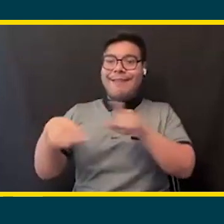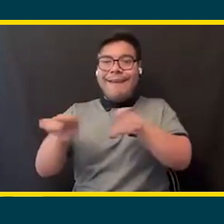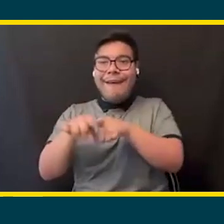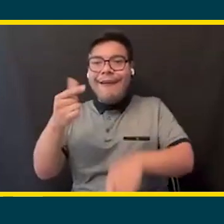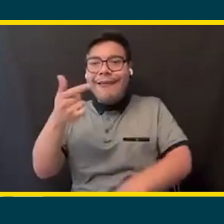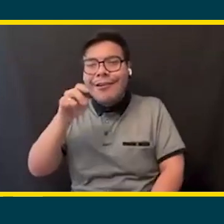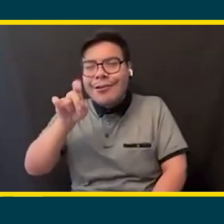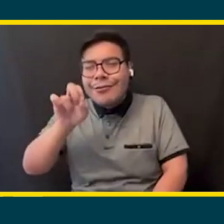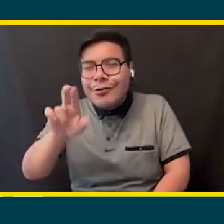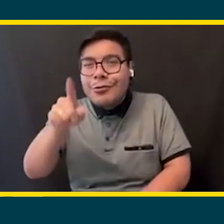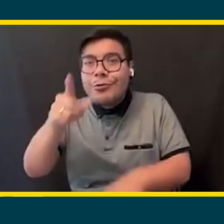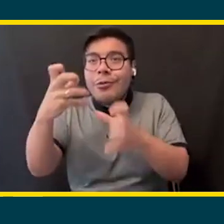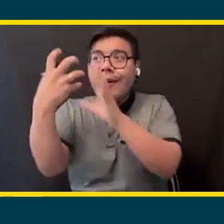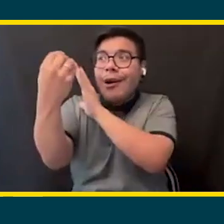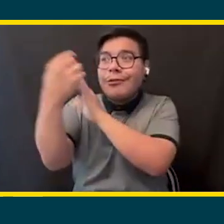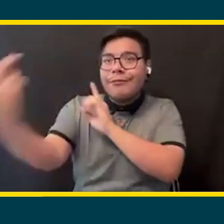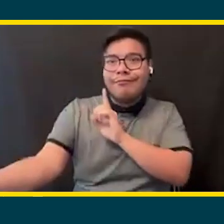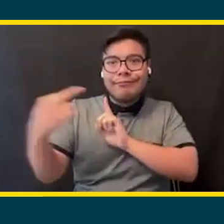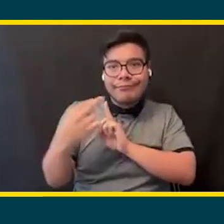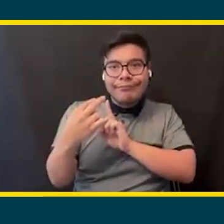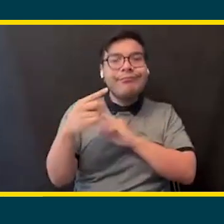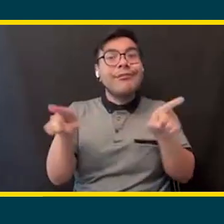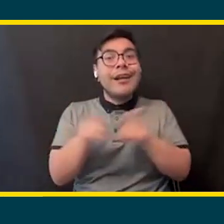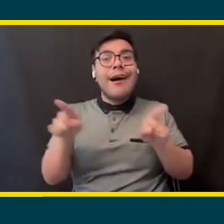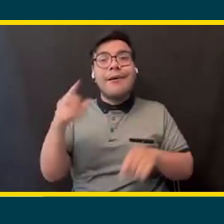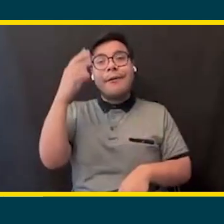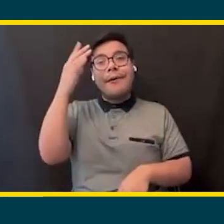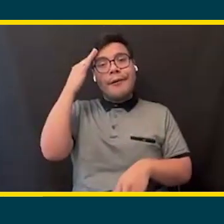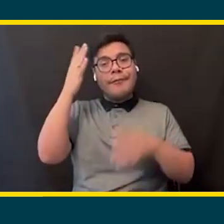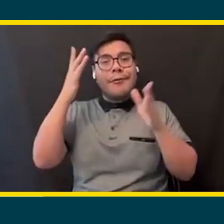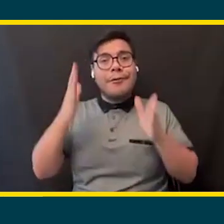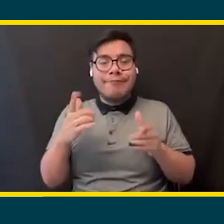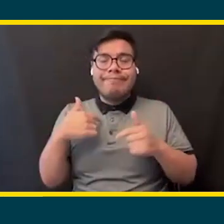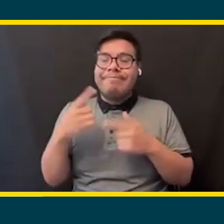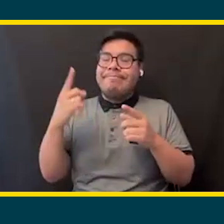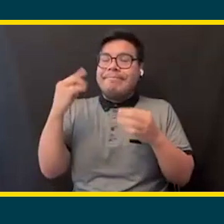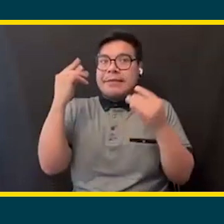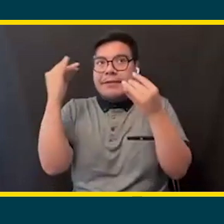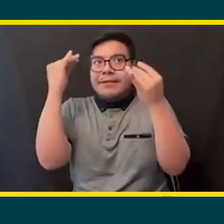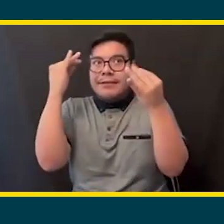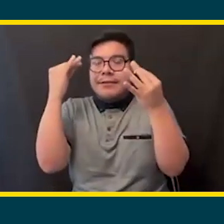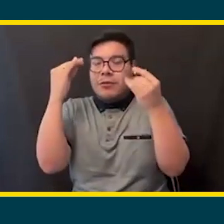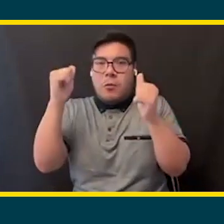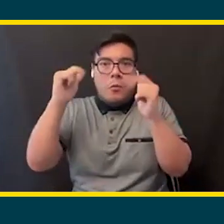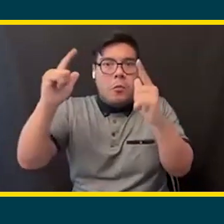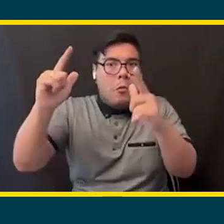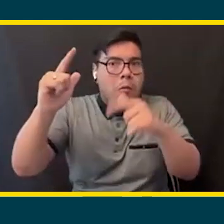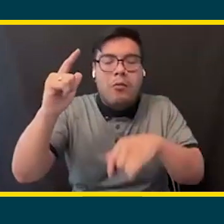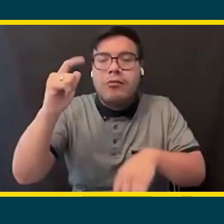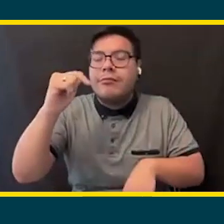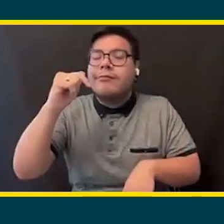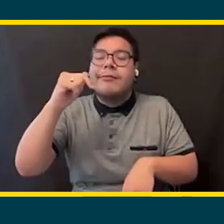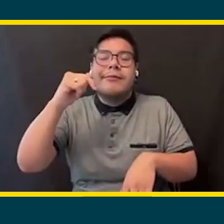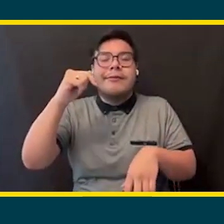to interpret you as. And as an autistic person, I'm constantly thinking about how people are interpreting me, and that very true overlaps